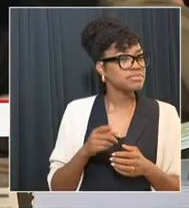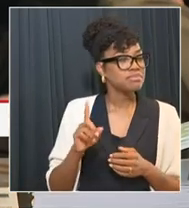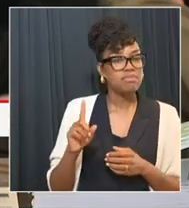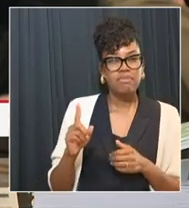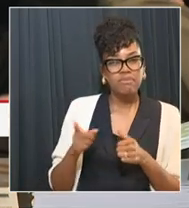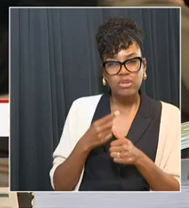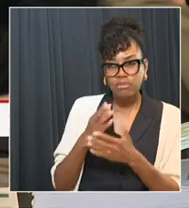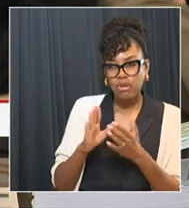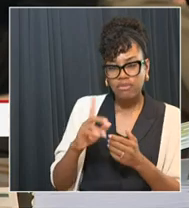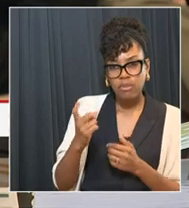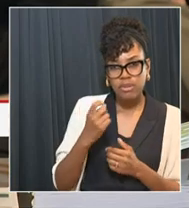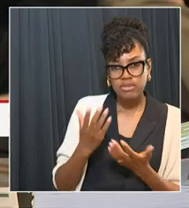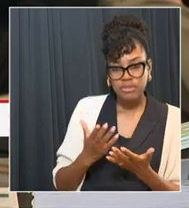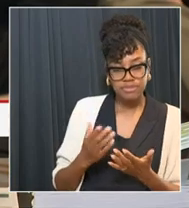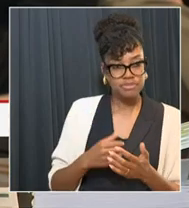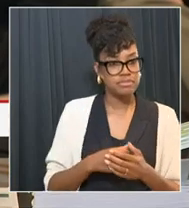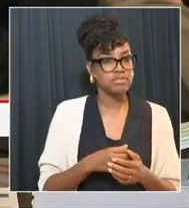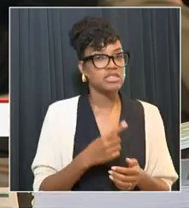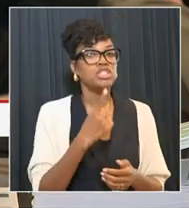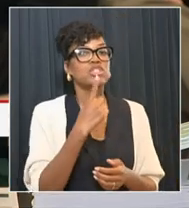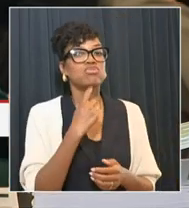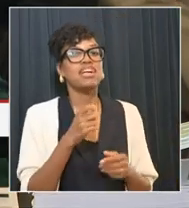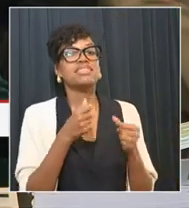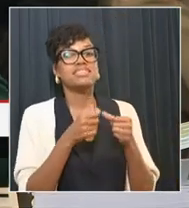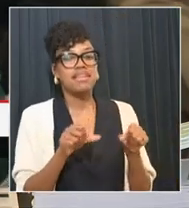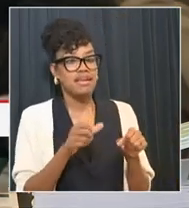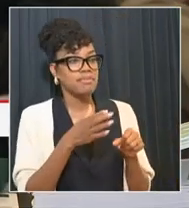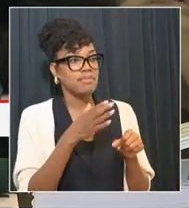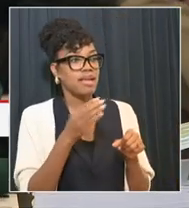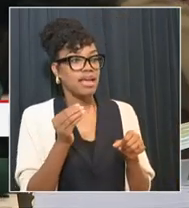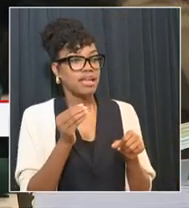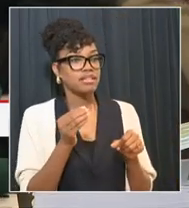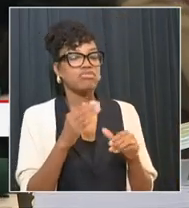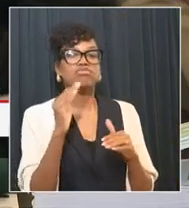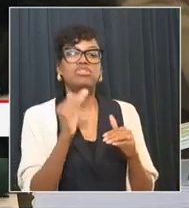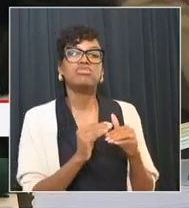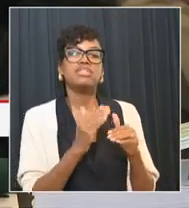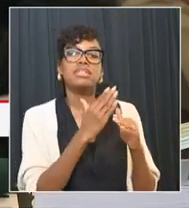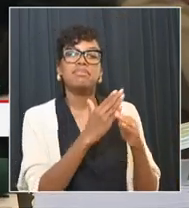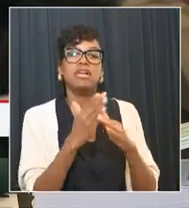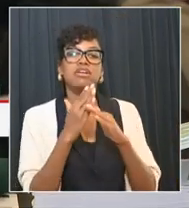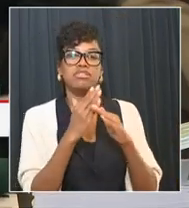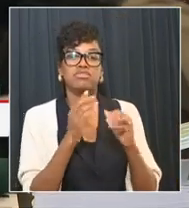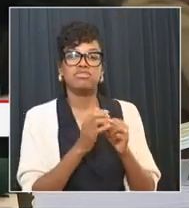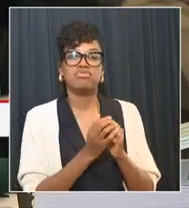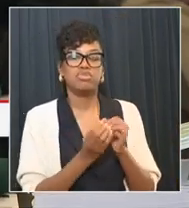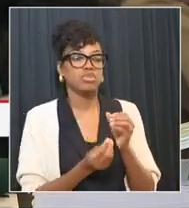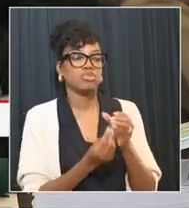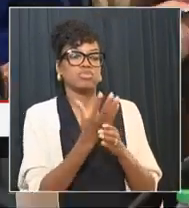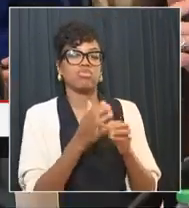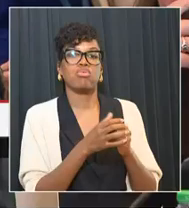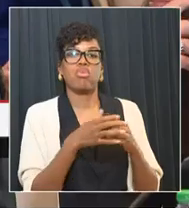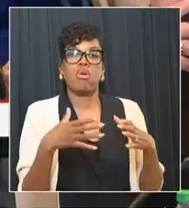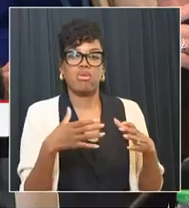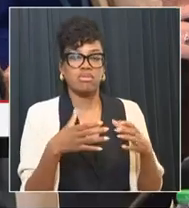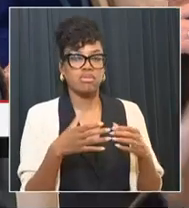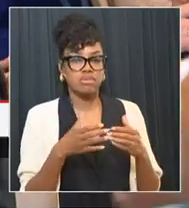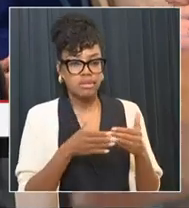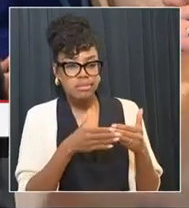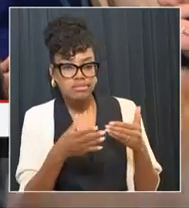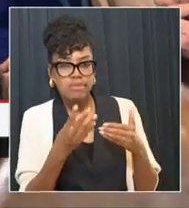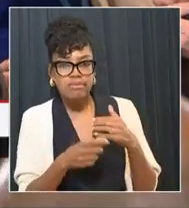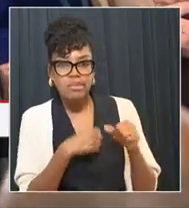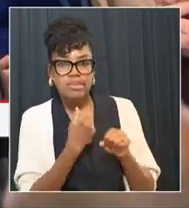sorry. For the red tape and reducing barriers Yeah. to growth, how much do you anticipate generating over 4 fiscal years, and how did y'all come to